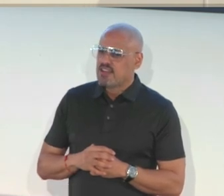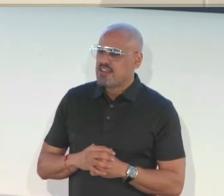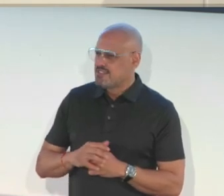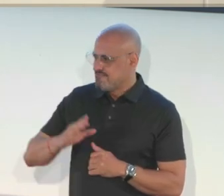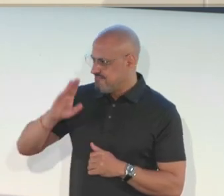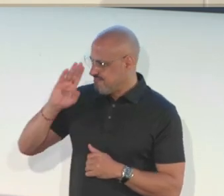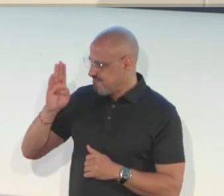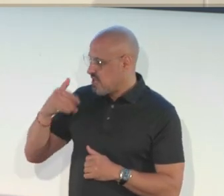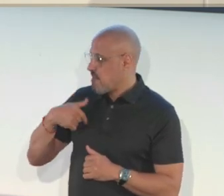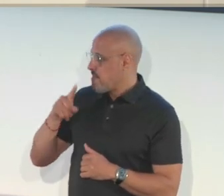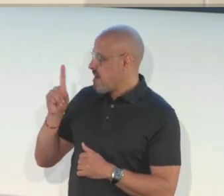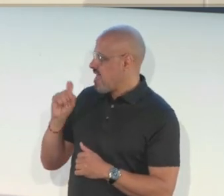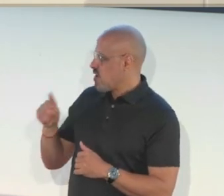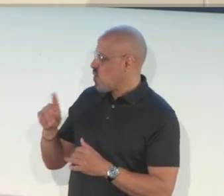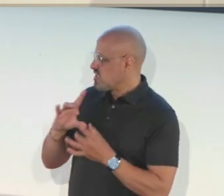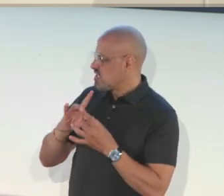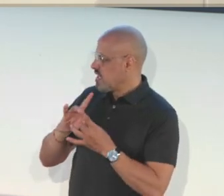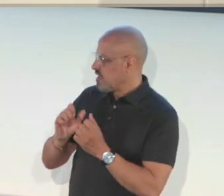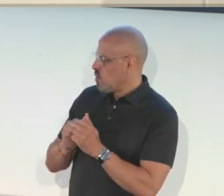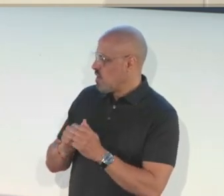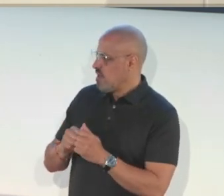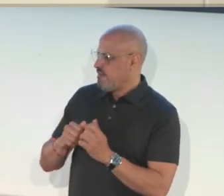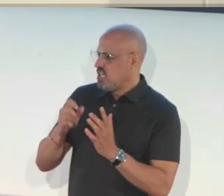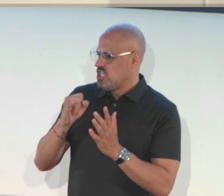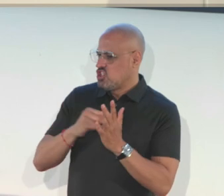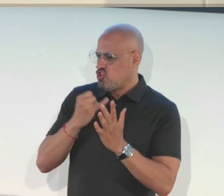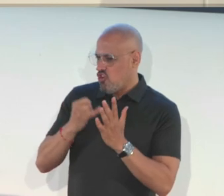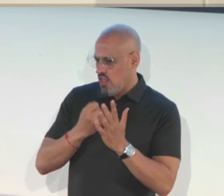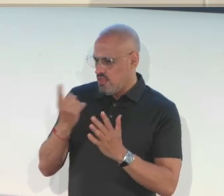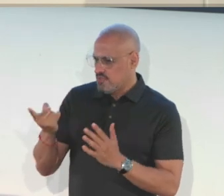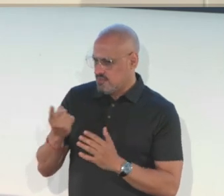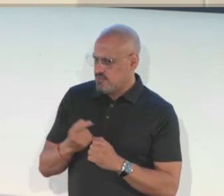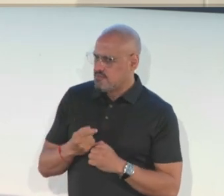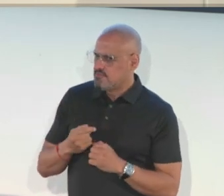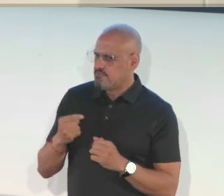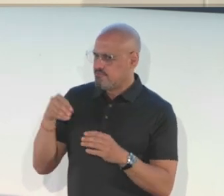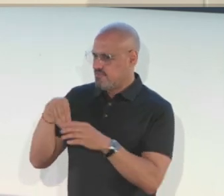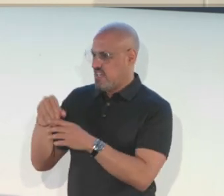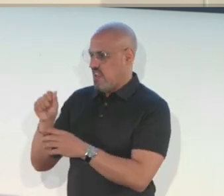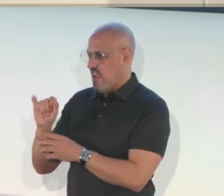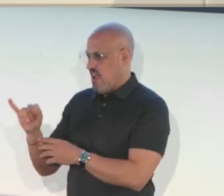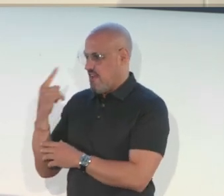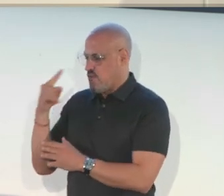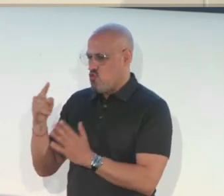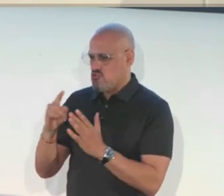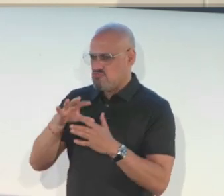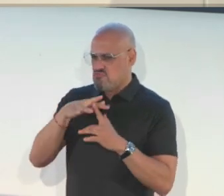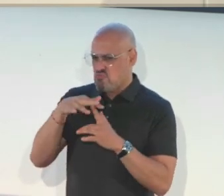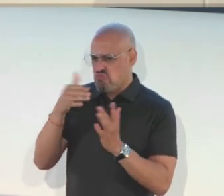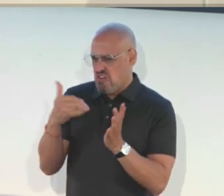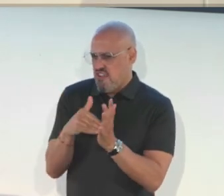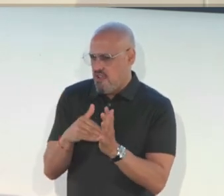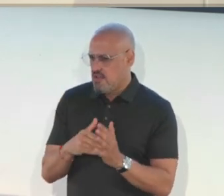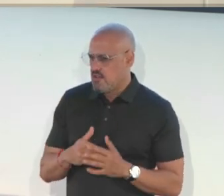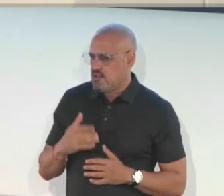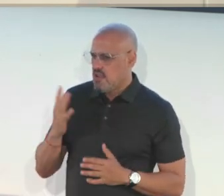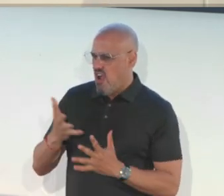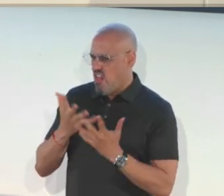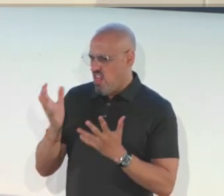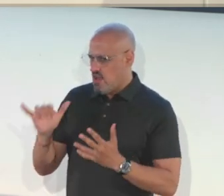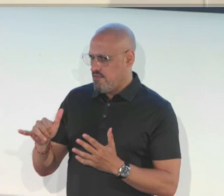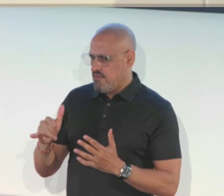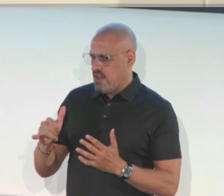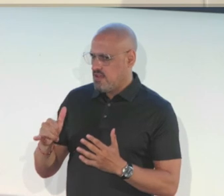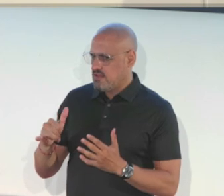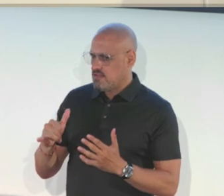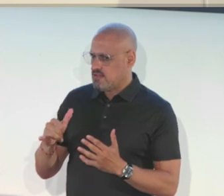Hi, so my question relates to journalism being taken into AI for recontextualization, because a lot of that then has a, not